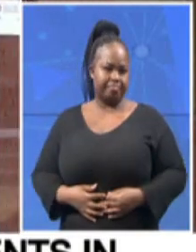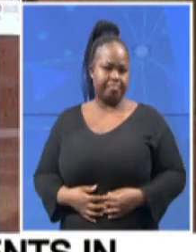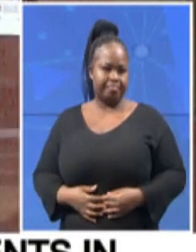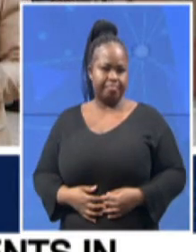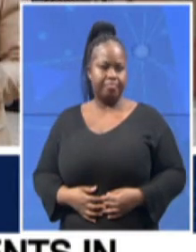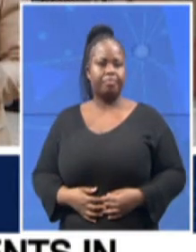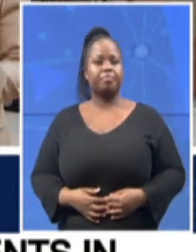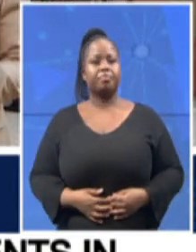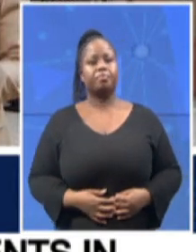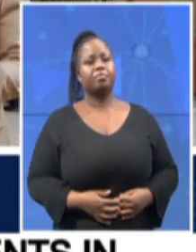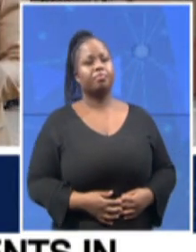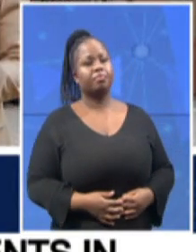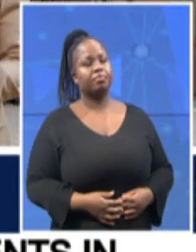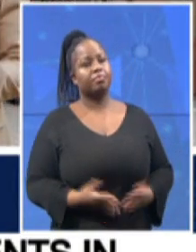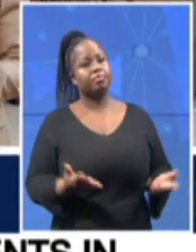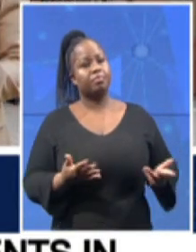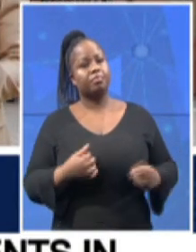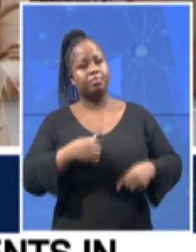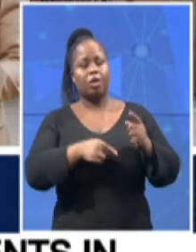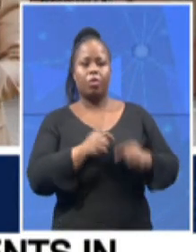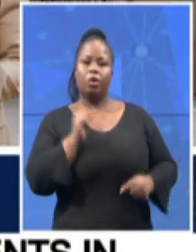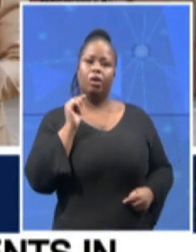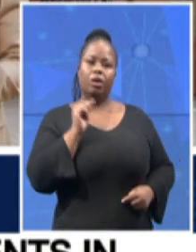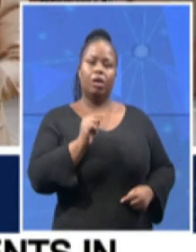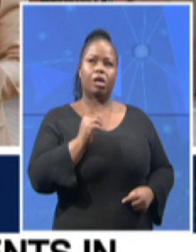is. Just in terms of the,